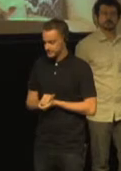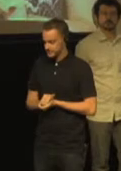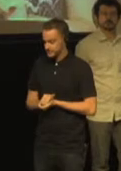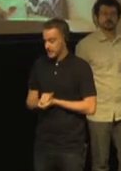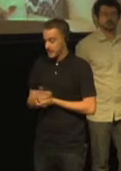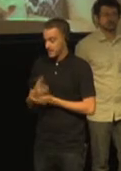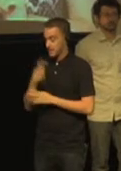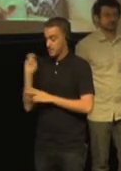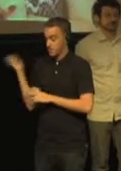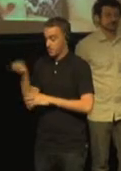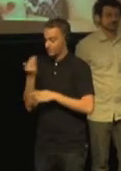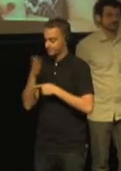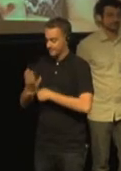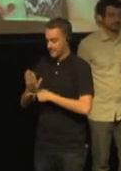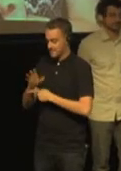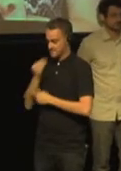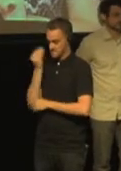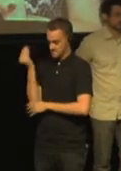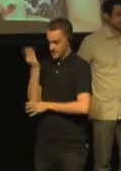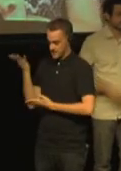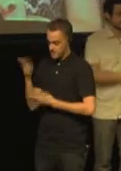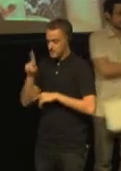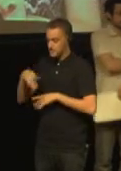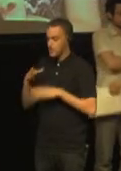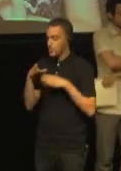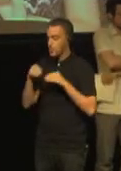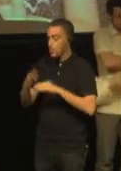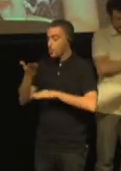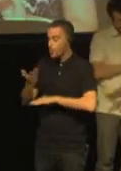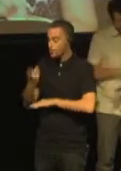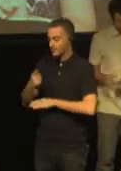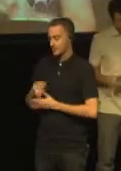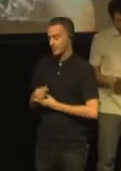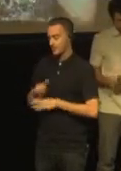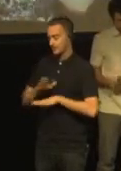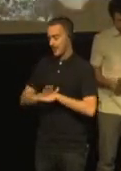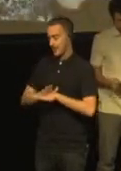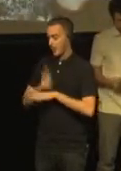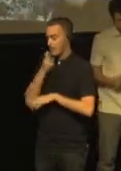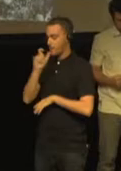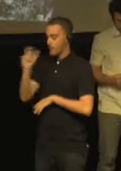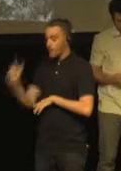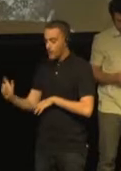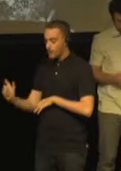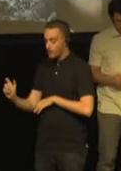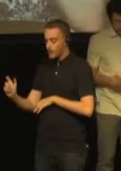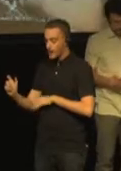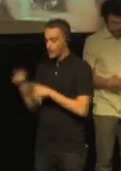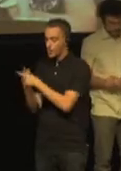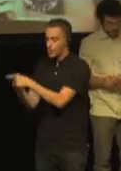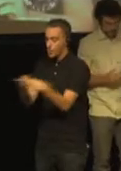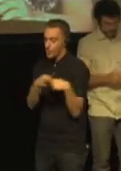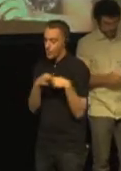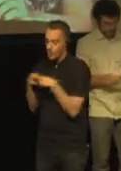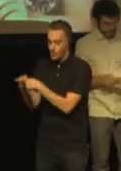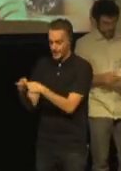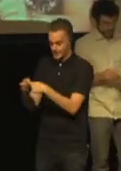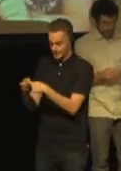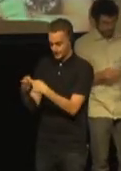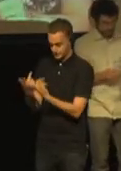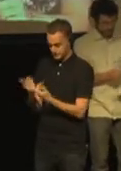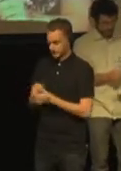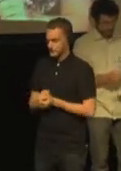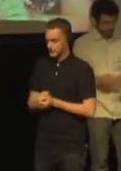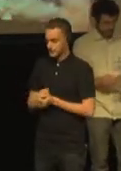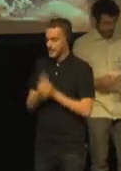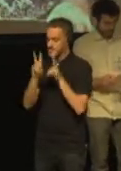But it would also, it would be useful to develop a shared vocabulary, because one of the issues when analysing the data was that we were using